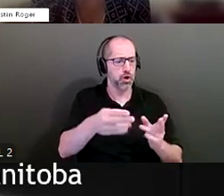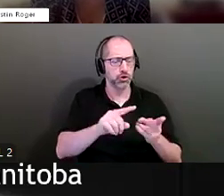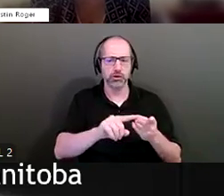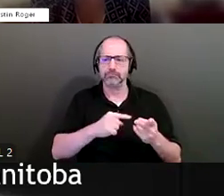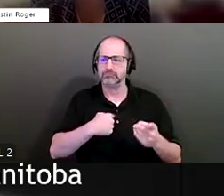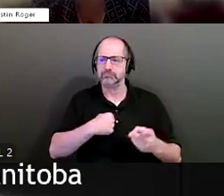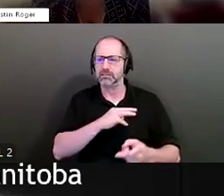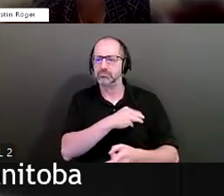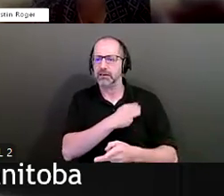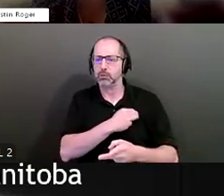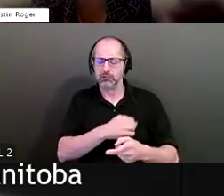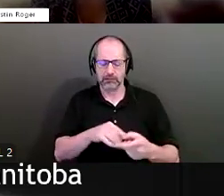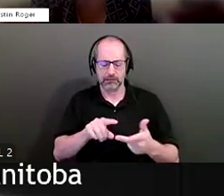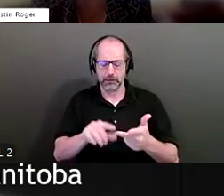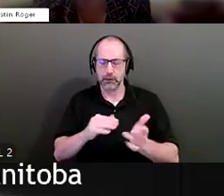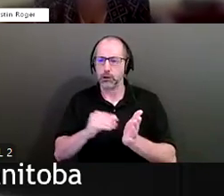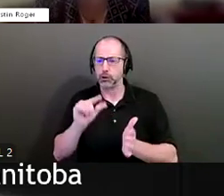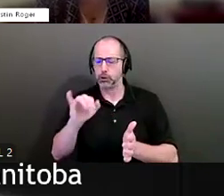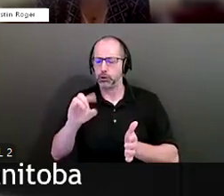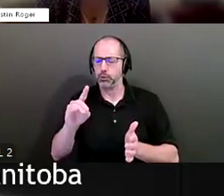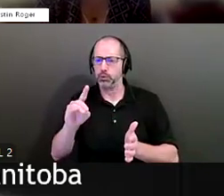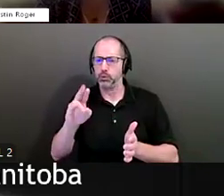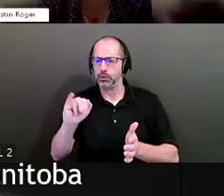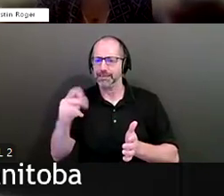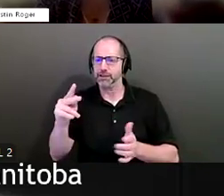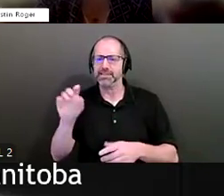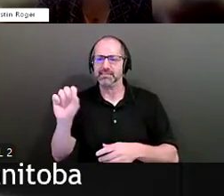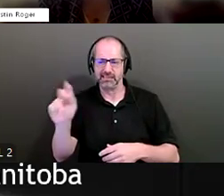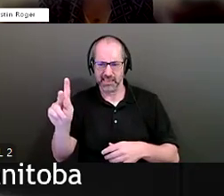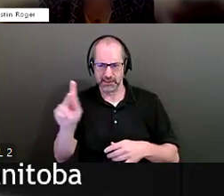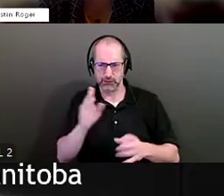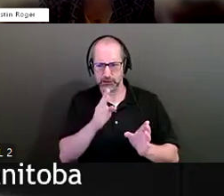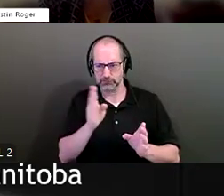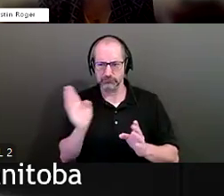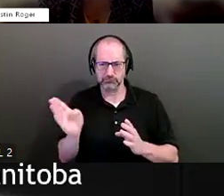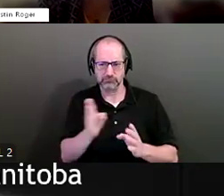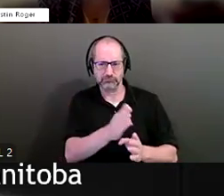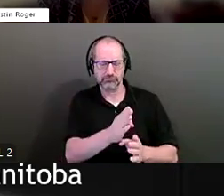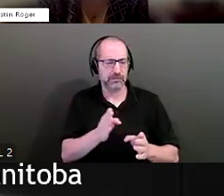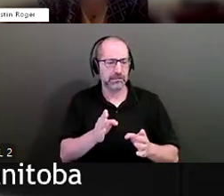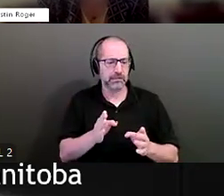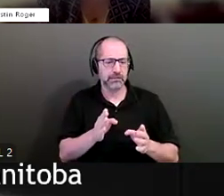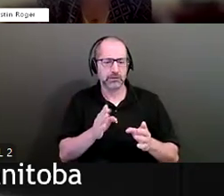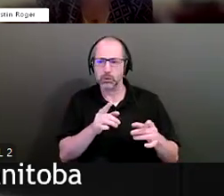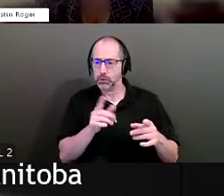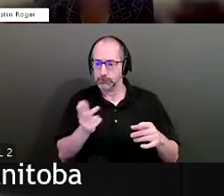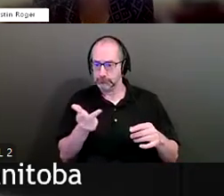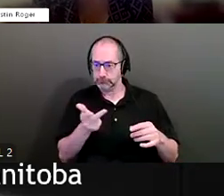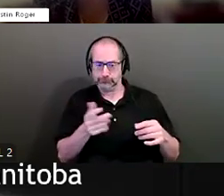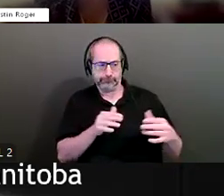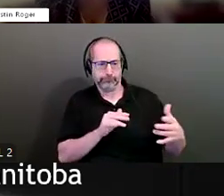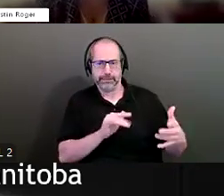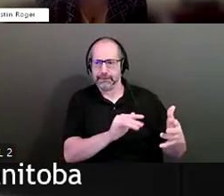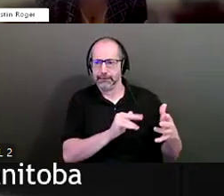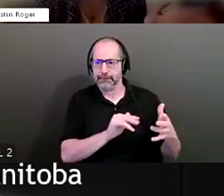Dr. Goodrich is in Saskatchewan. And so at first you'll see that the numbers that we